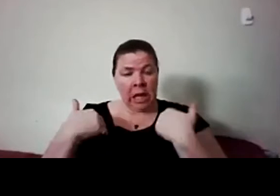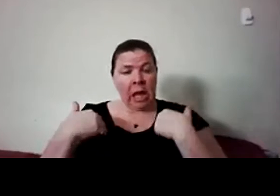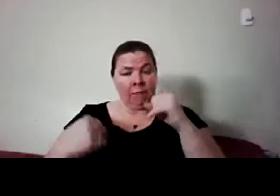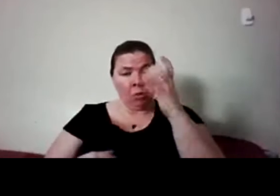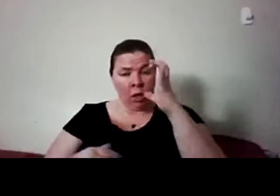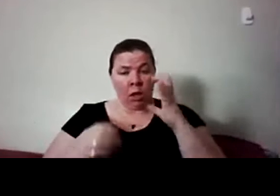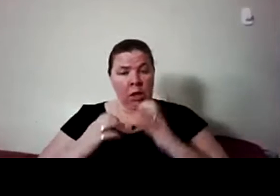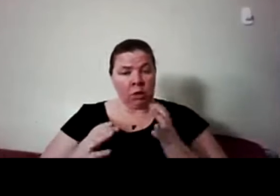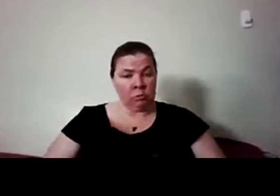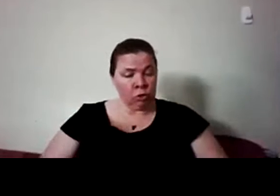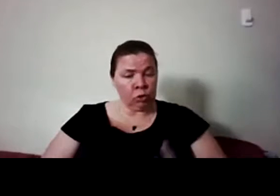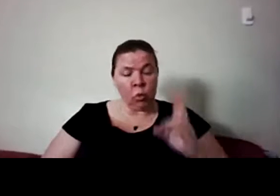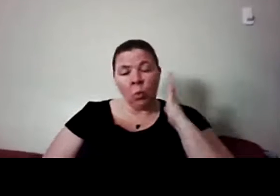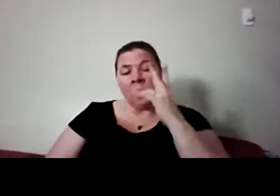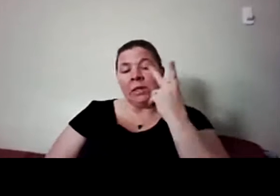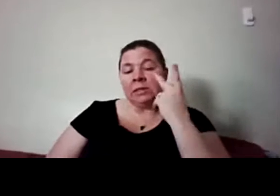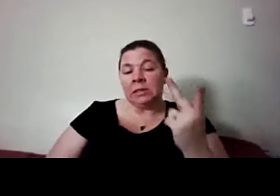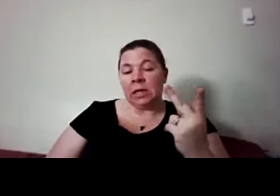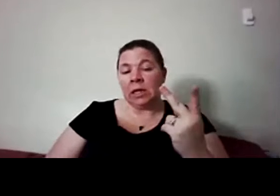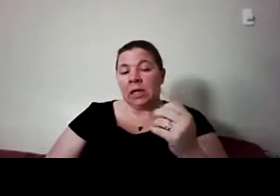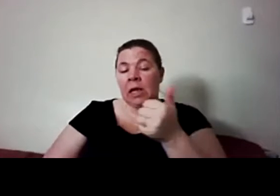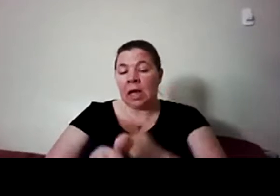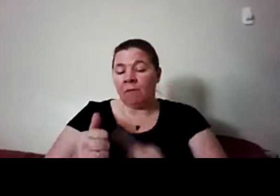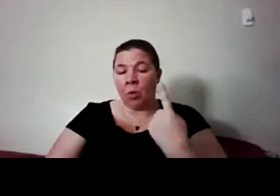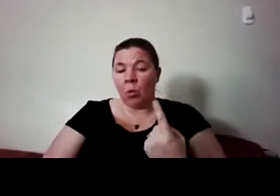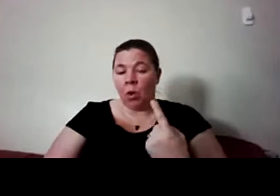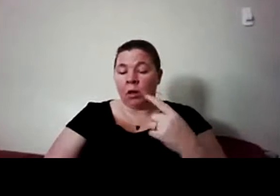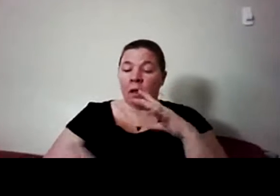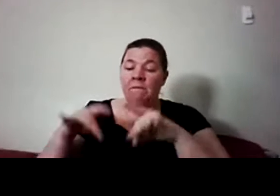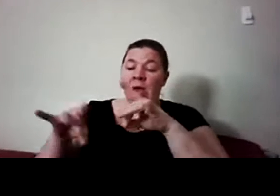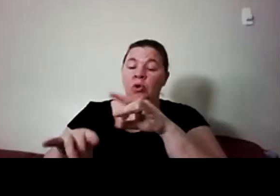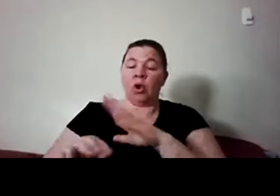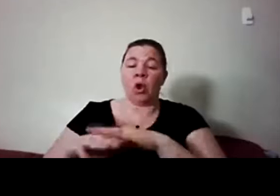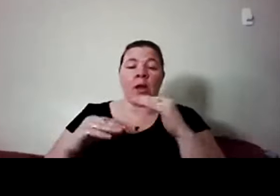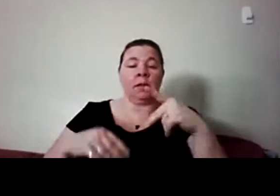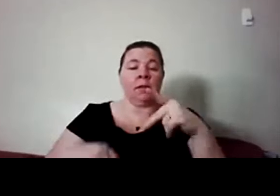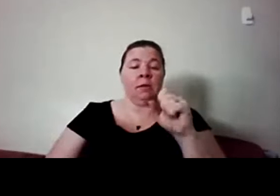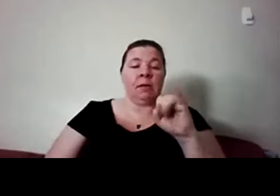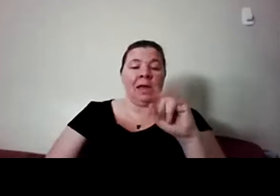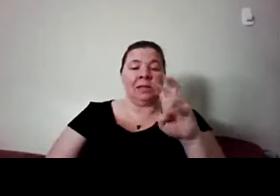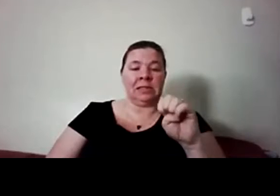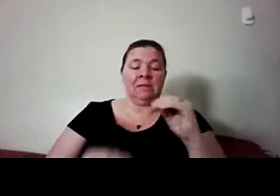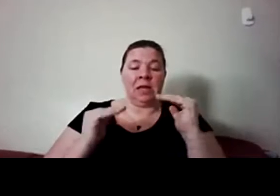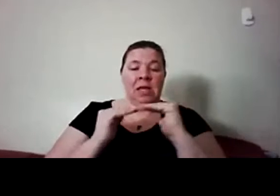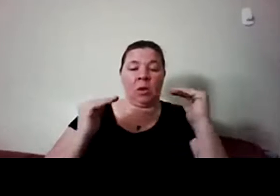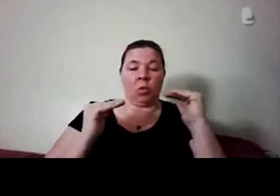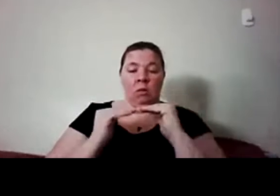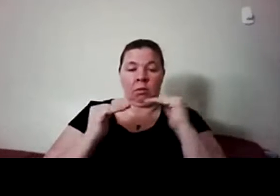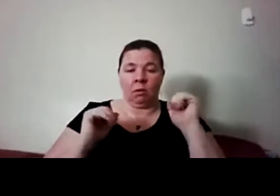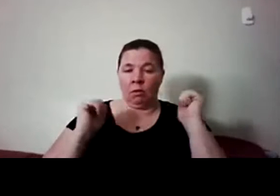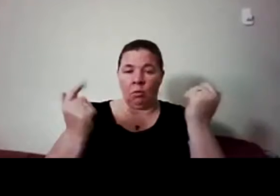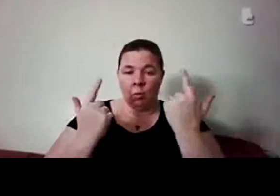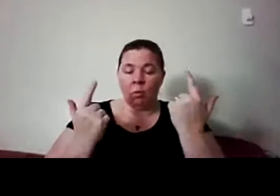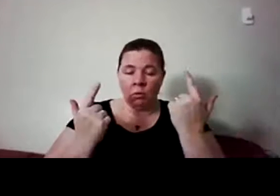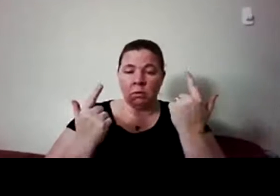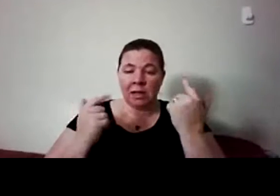customers. As you're going to see, every founder in Onpassive is equal. No founder is more equal than the other, right? So